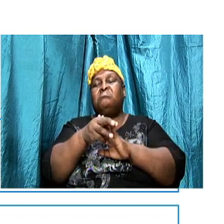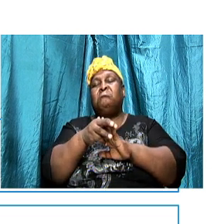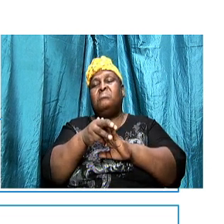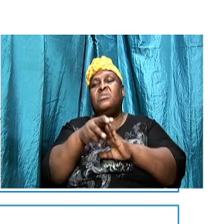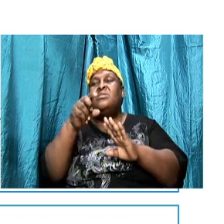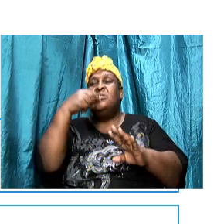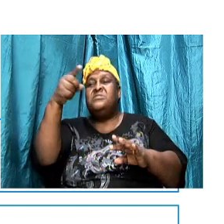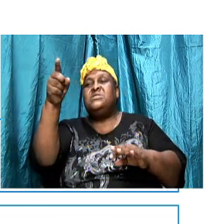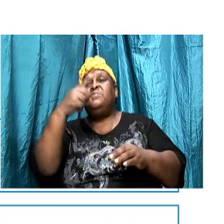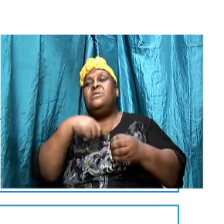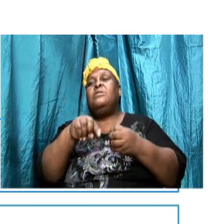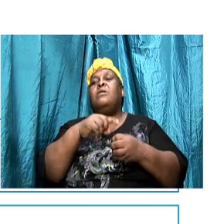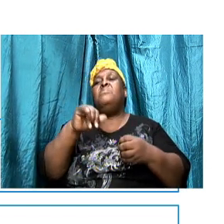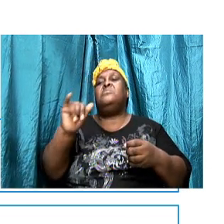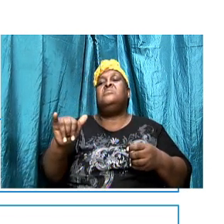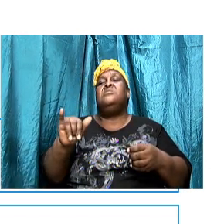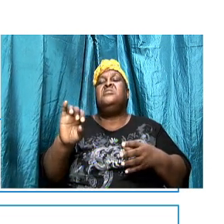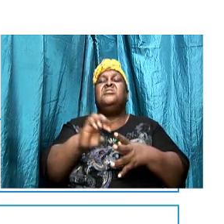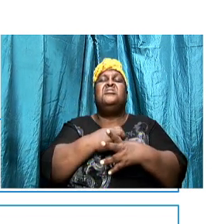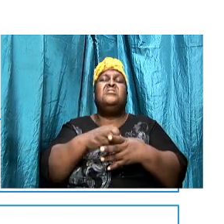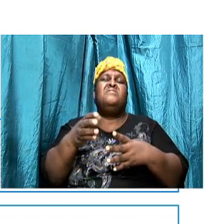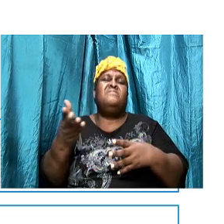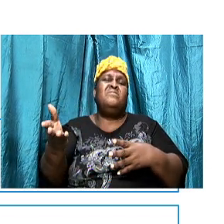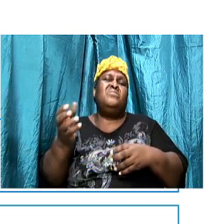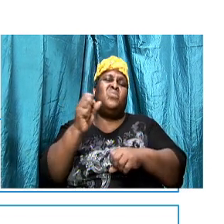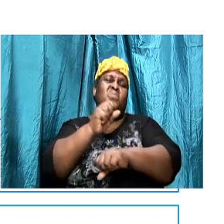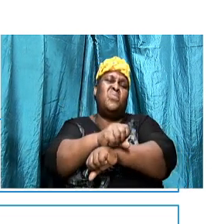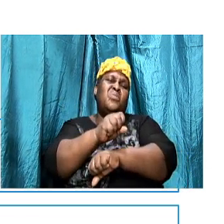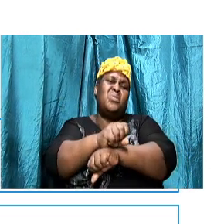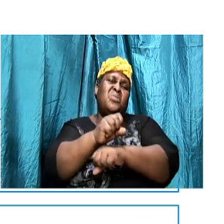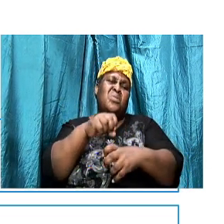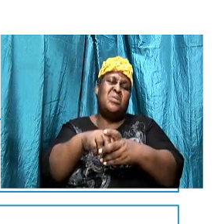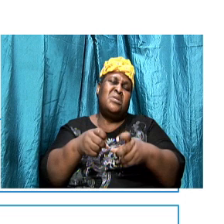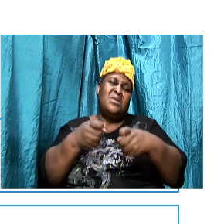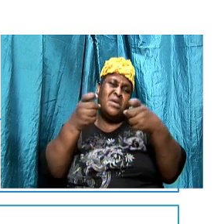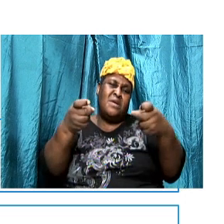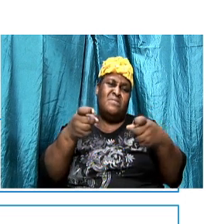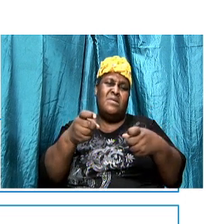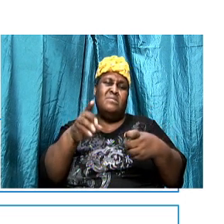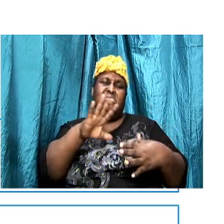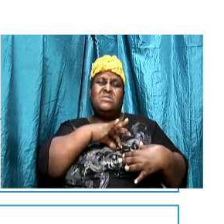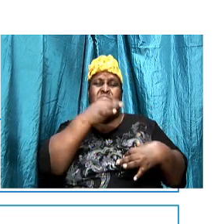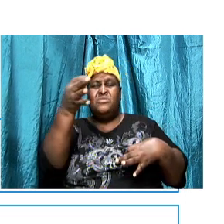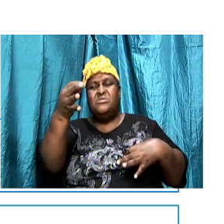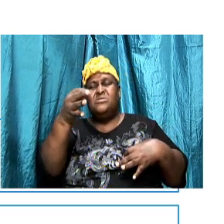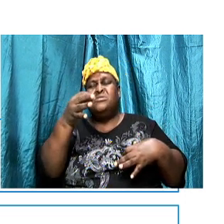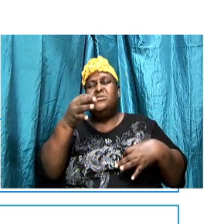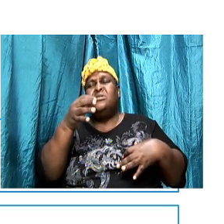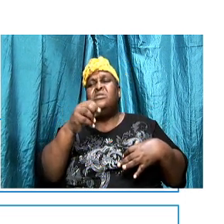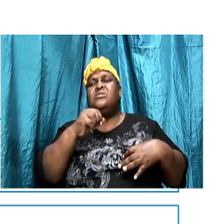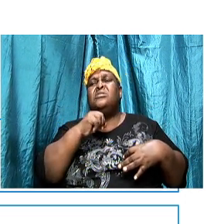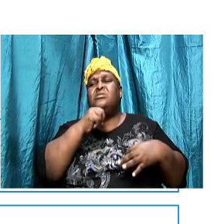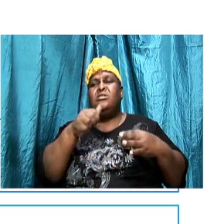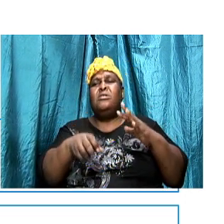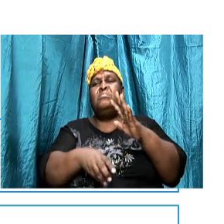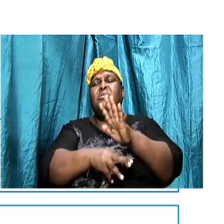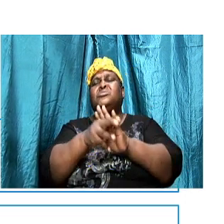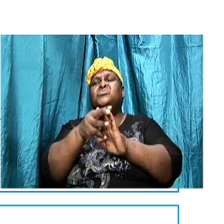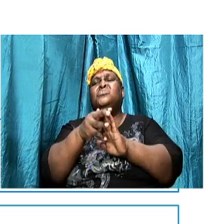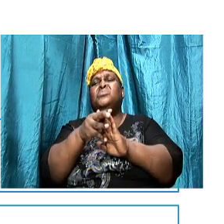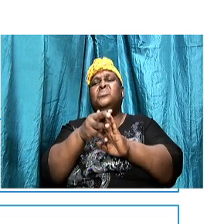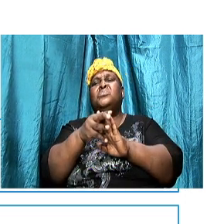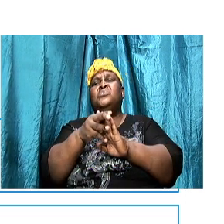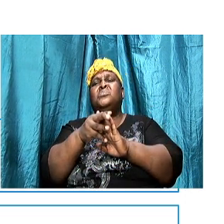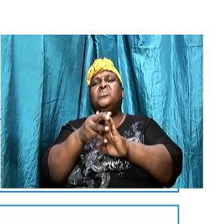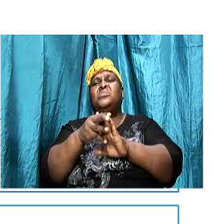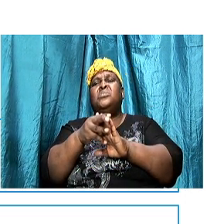immaturity. Even though they were operating all the gifts, they were spiritually immature. And we looked at the